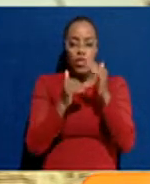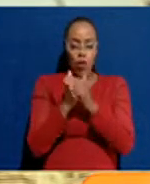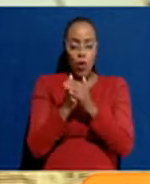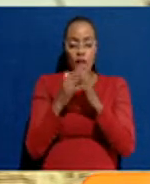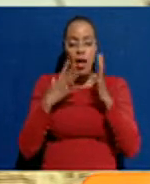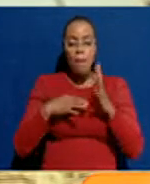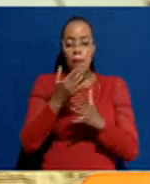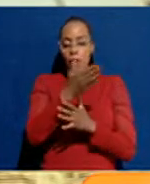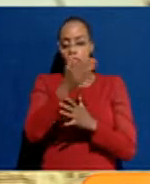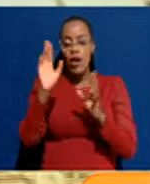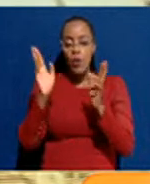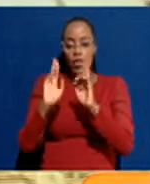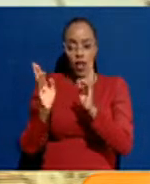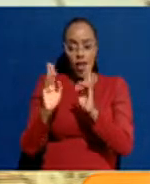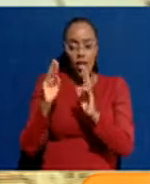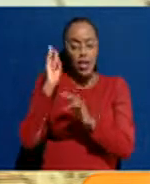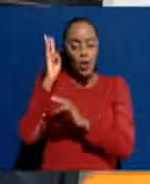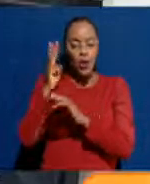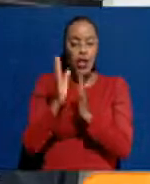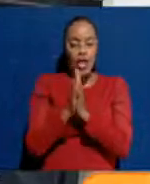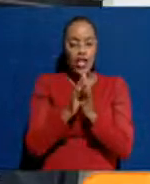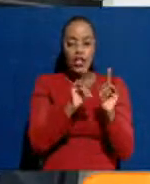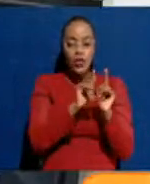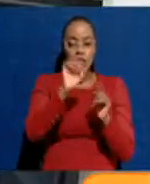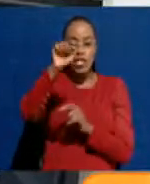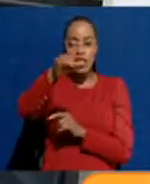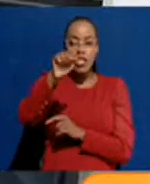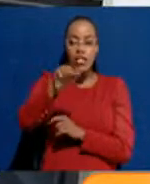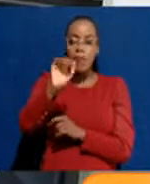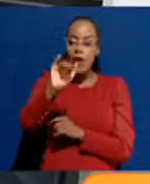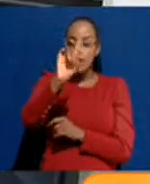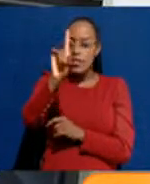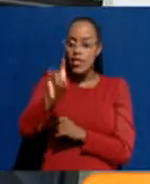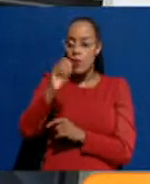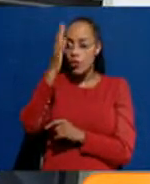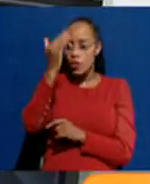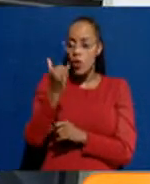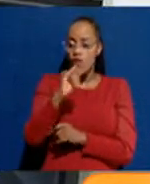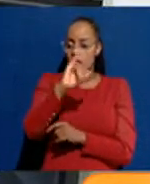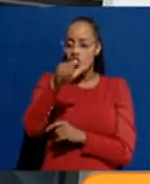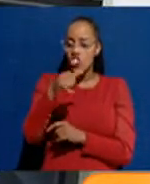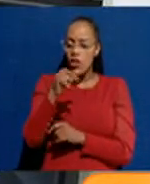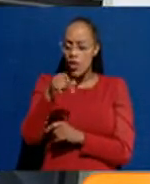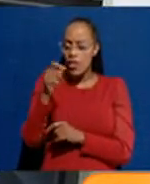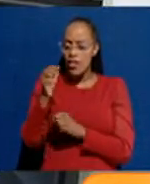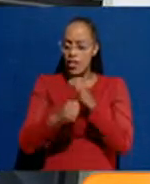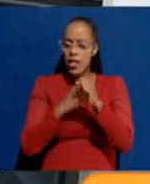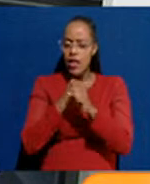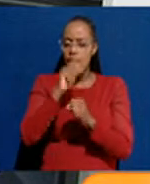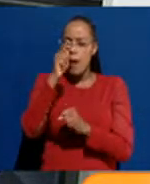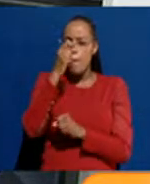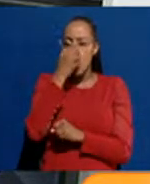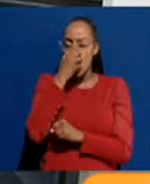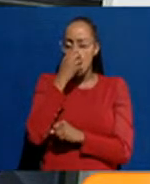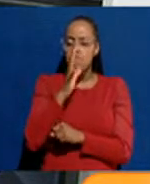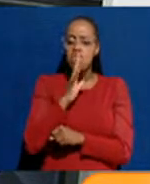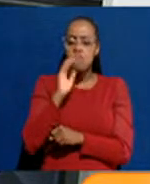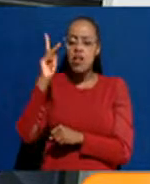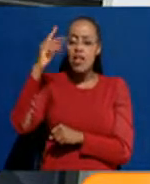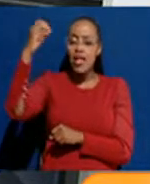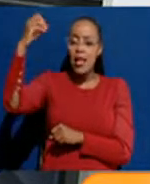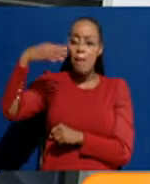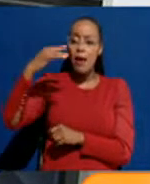goodwill to ensure that we stem this vice. Okay. But yes? I'm asking that question because in January this year, President William Ruto spoke to Kenya Power and told them